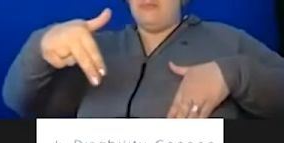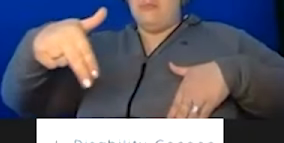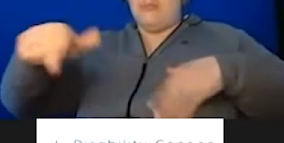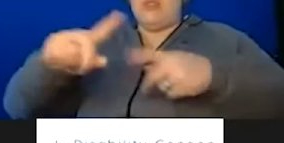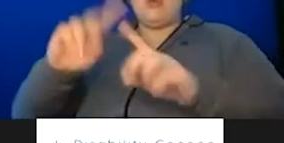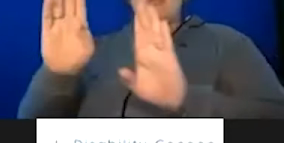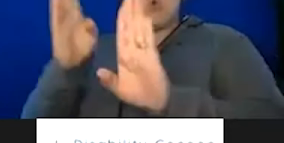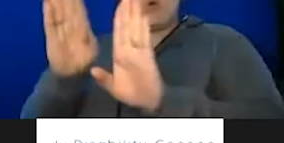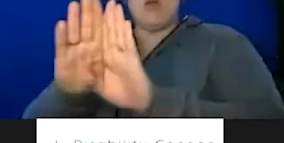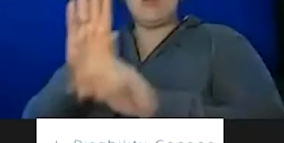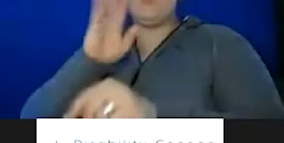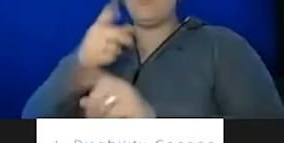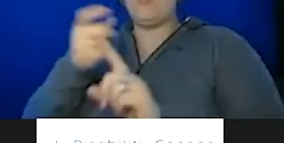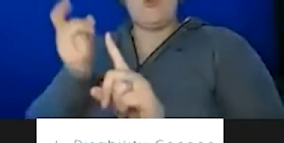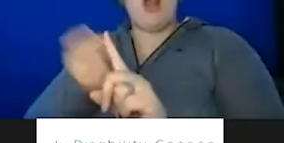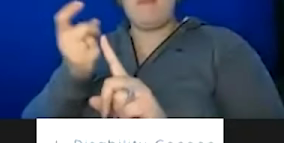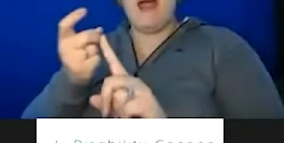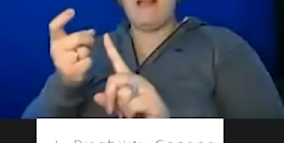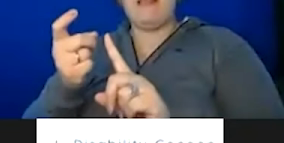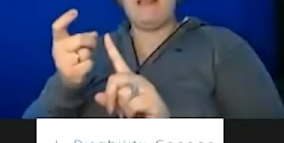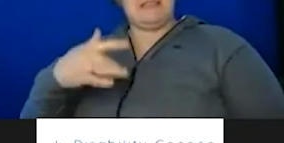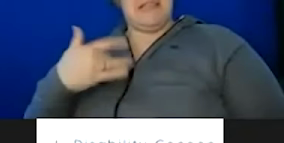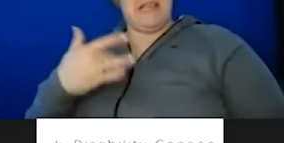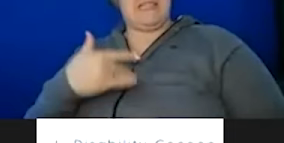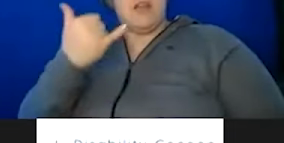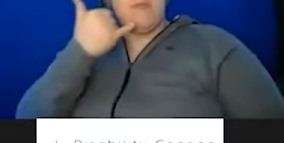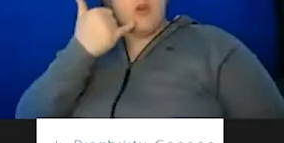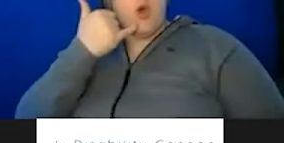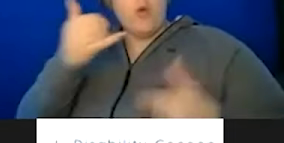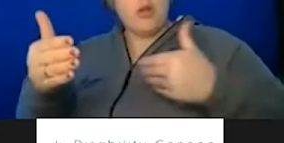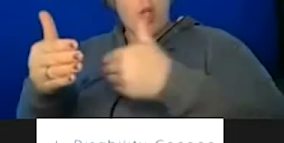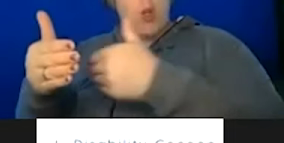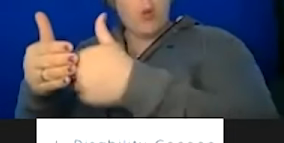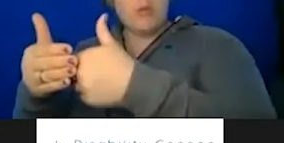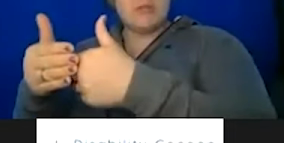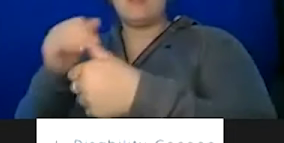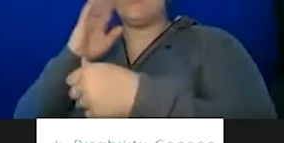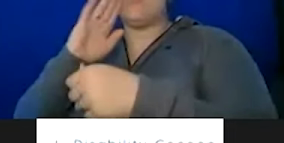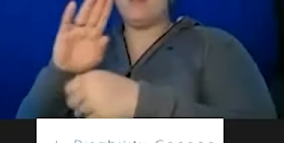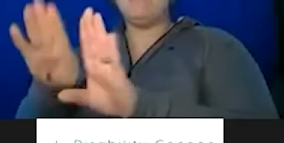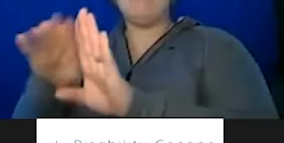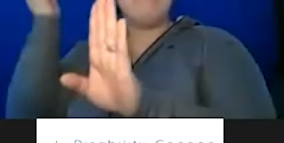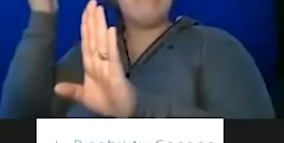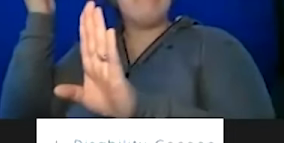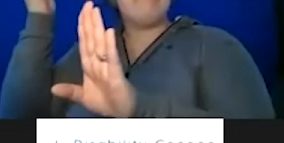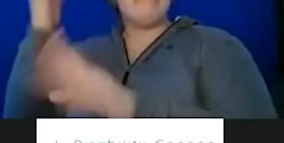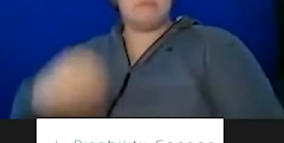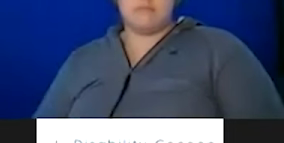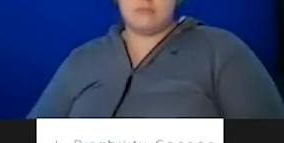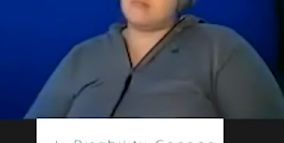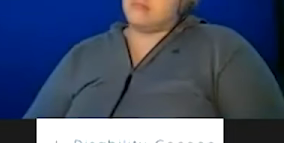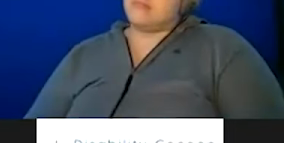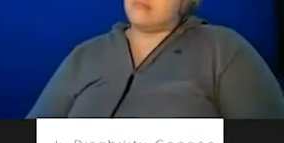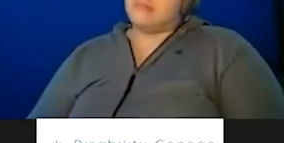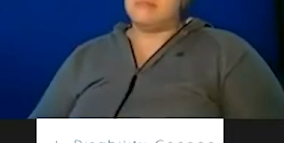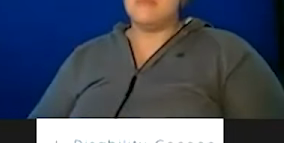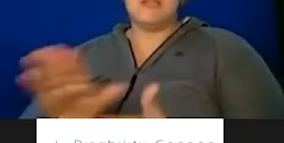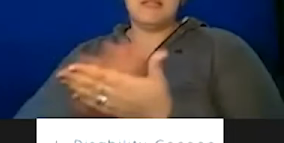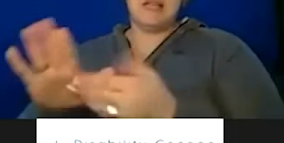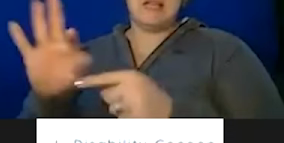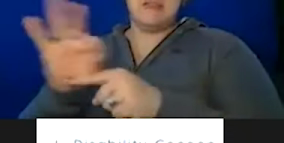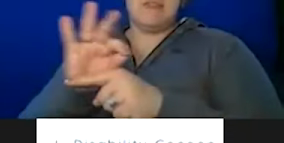the door. And then all you have to do is just open it up and go. Yeah, that's kind of a cool feature for some folks.